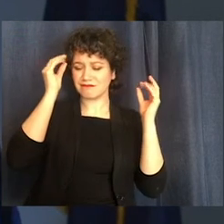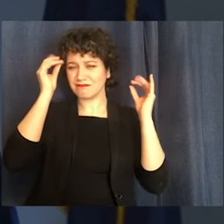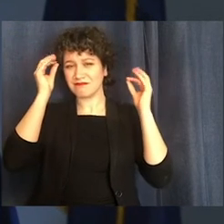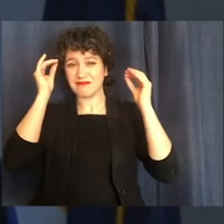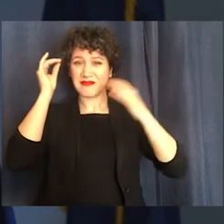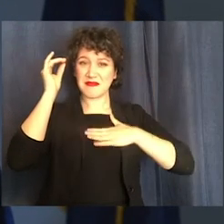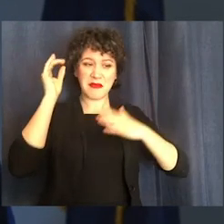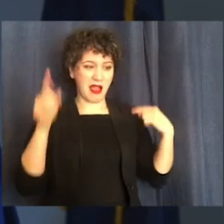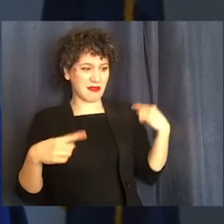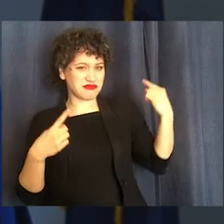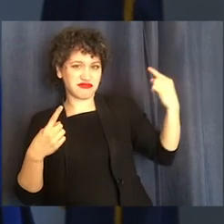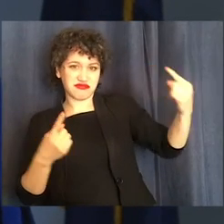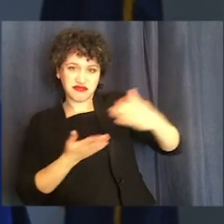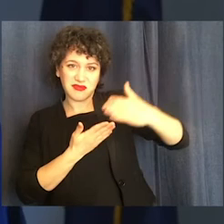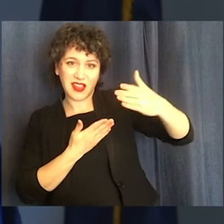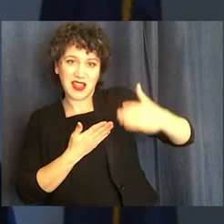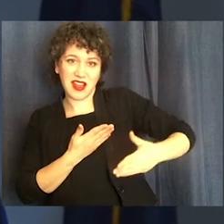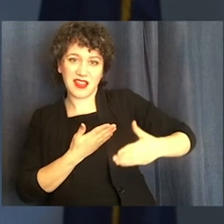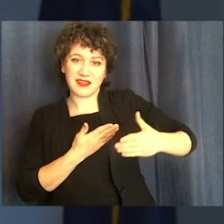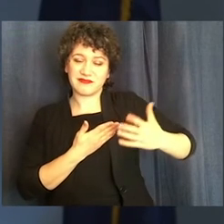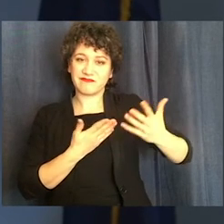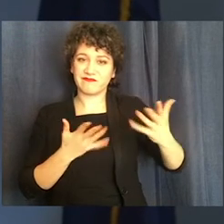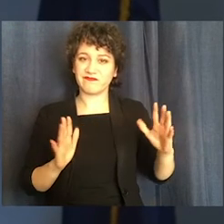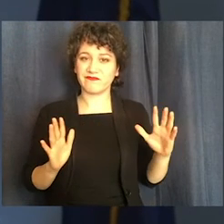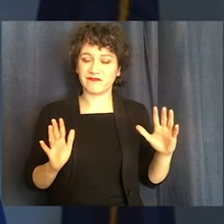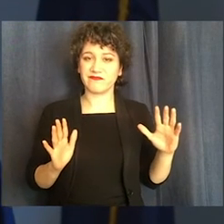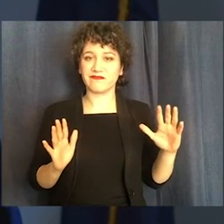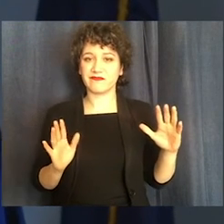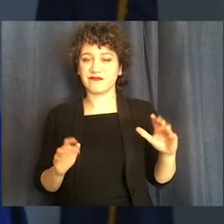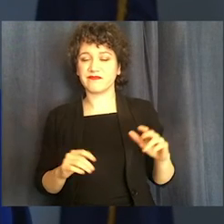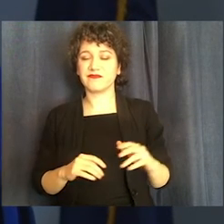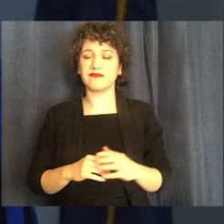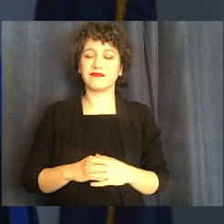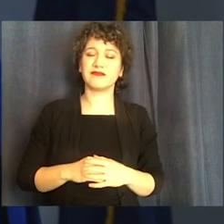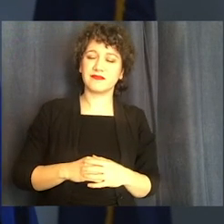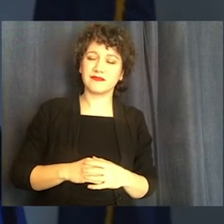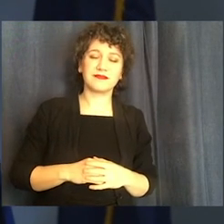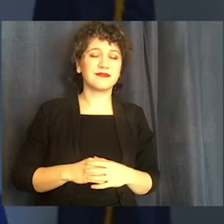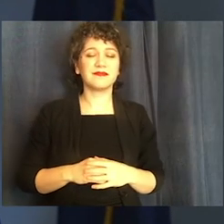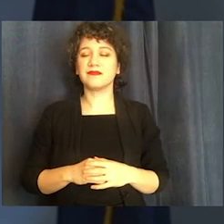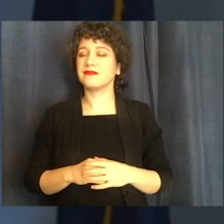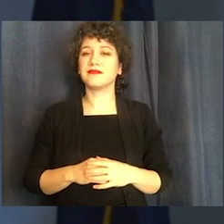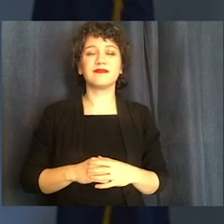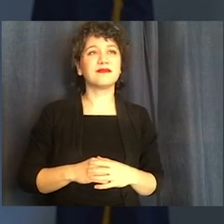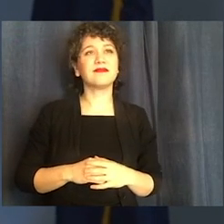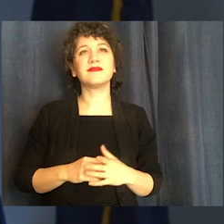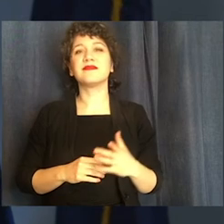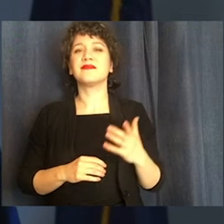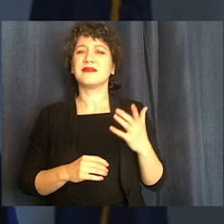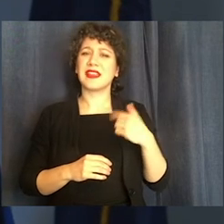Sending a farewell to my friends. For inner peace, ask you